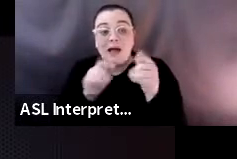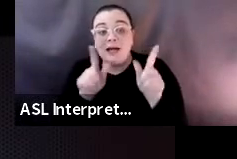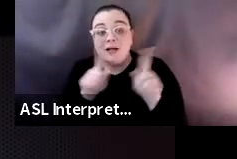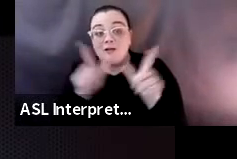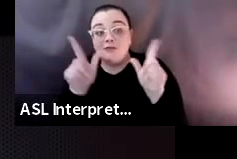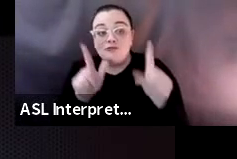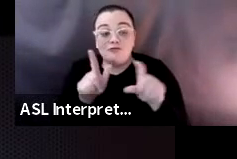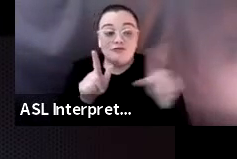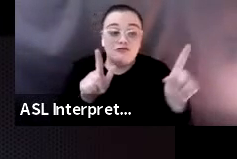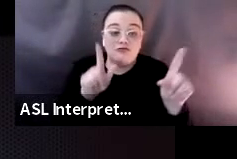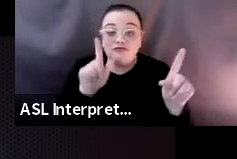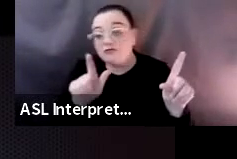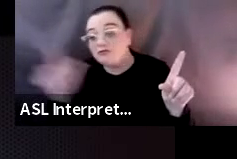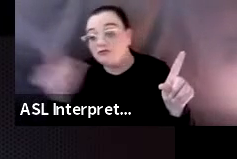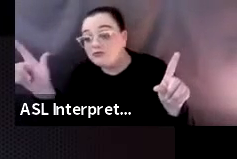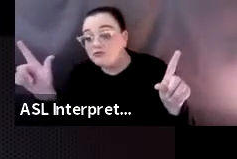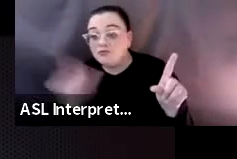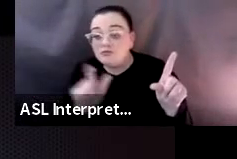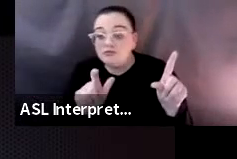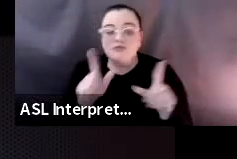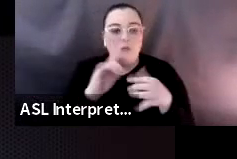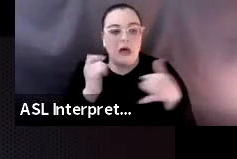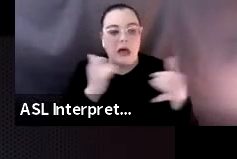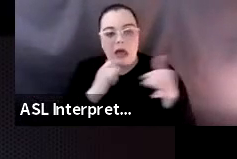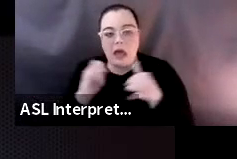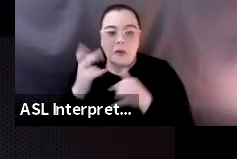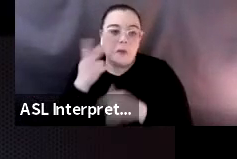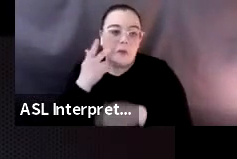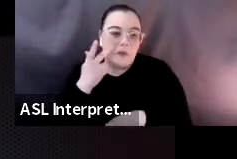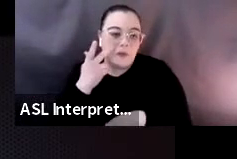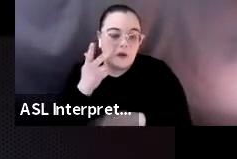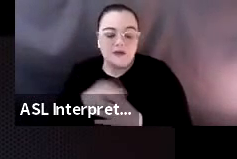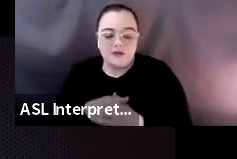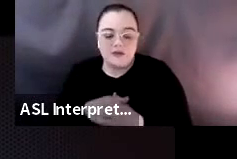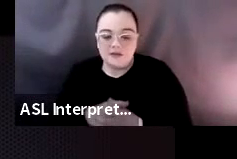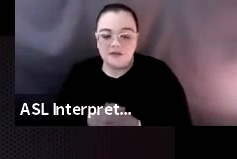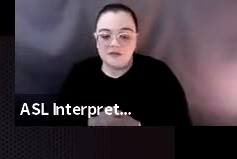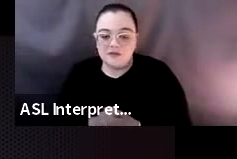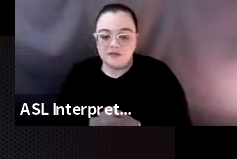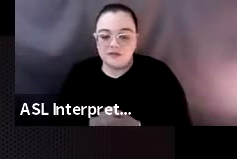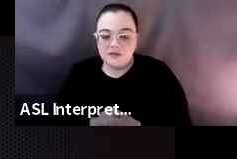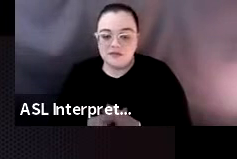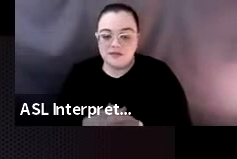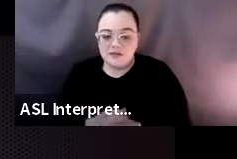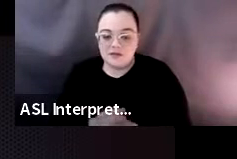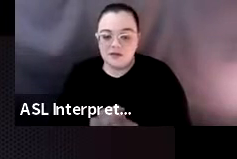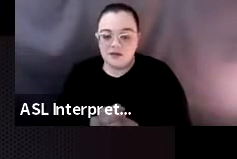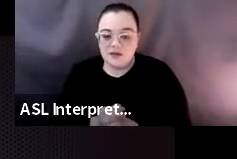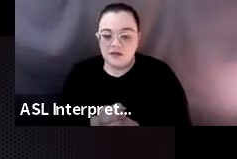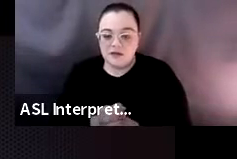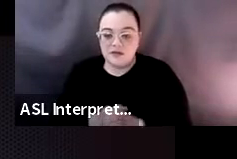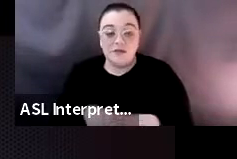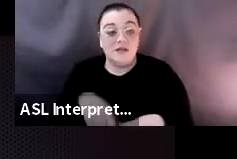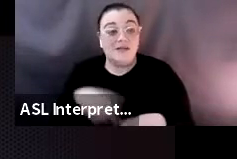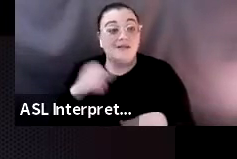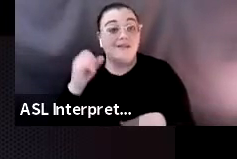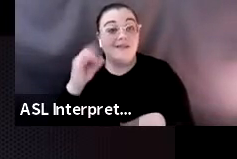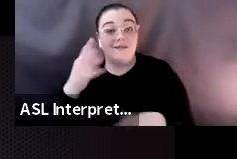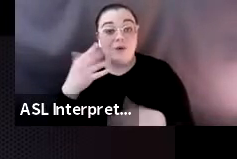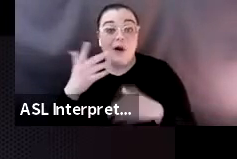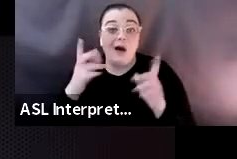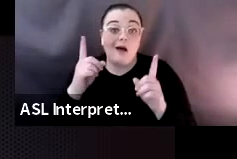clips to the right to extend them, or to the left, depending on which way, if you want to make them longer or